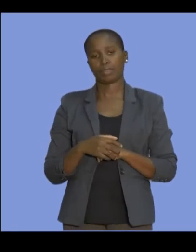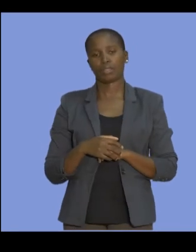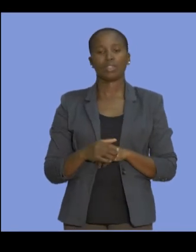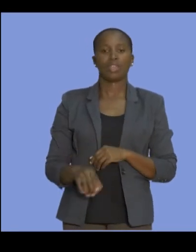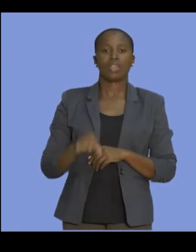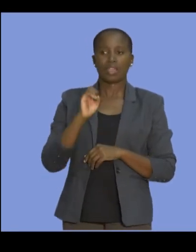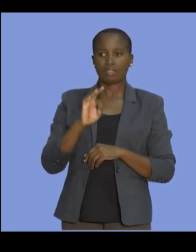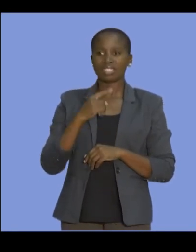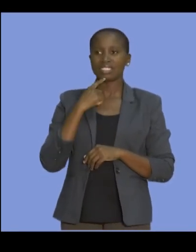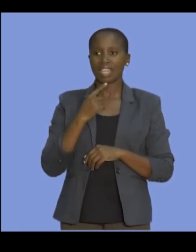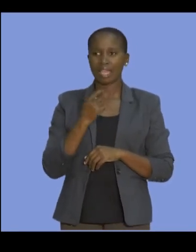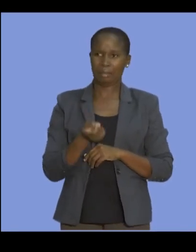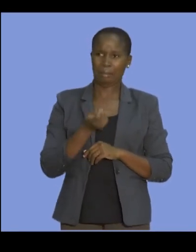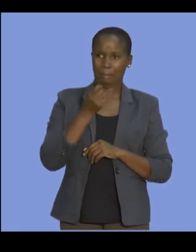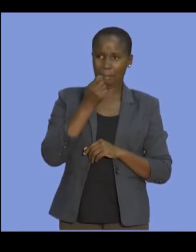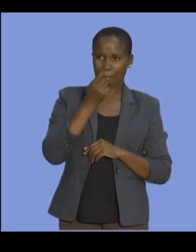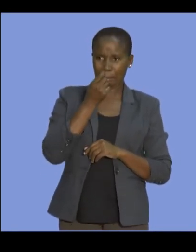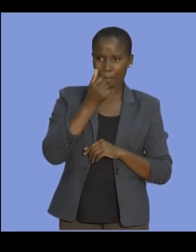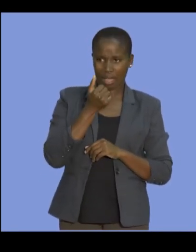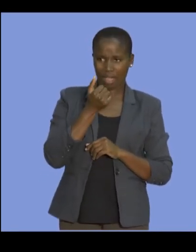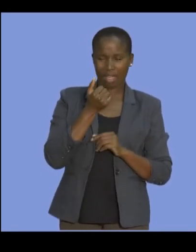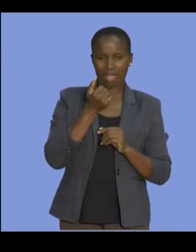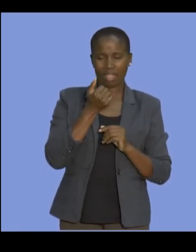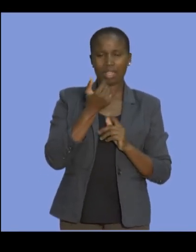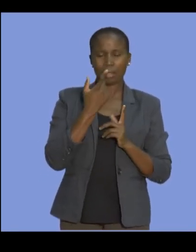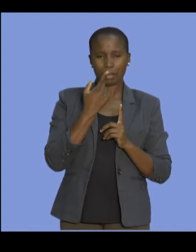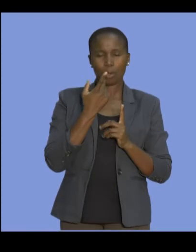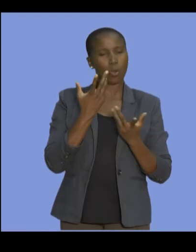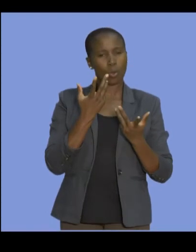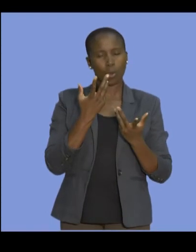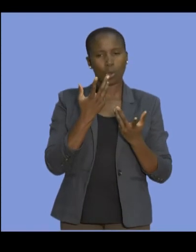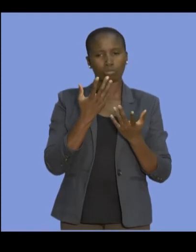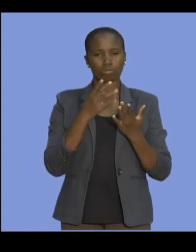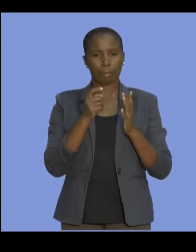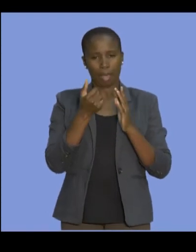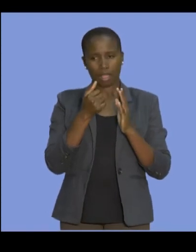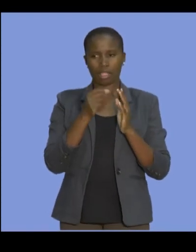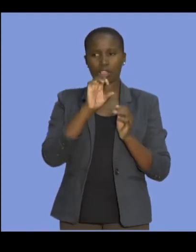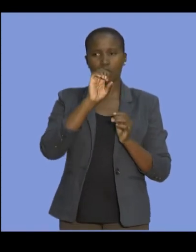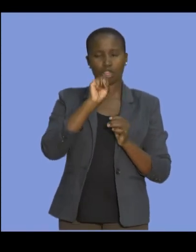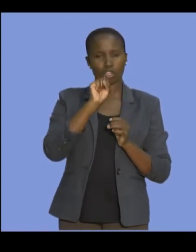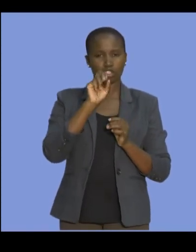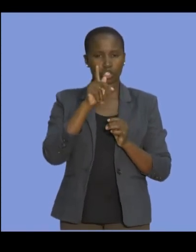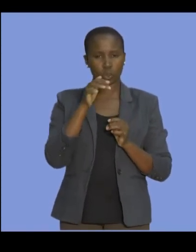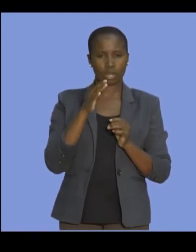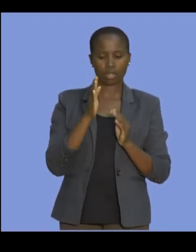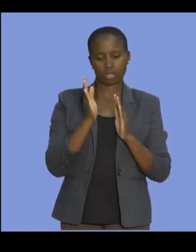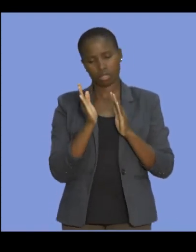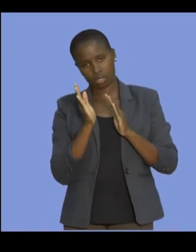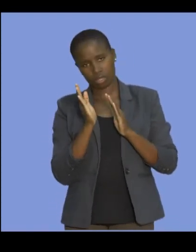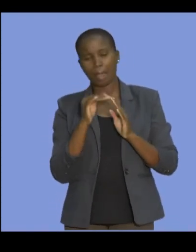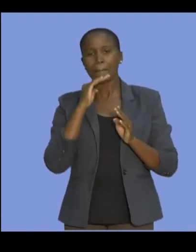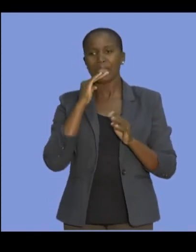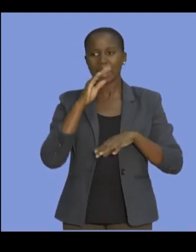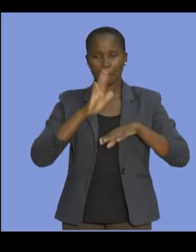positively skewed data. So this is positively skewed. If you look at the box plot, it's more this side. Can you